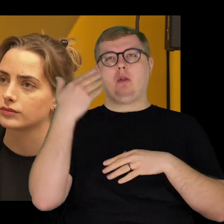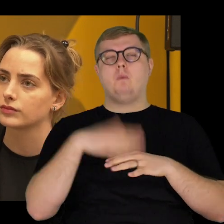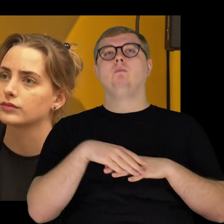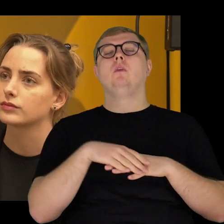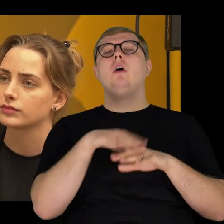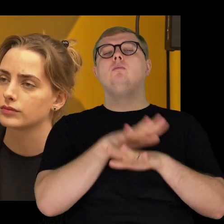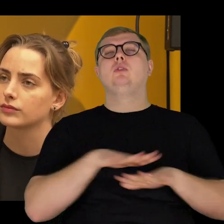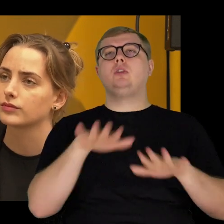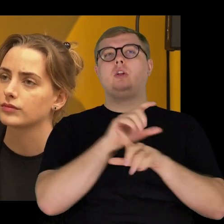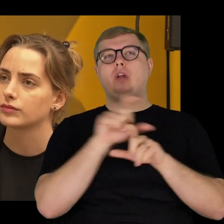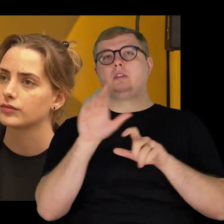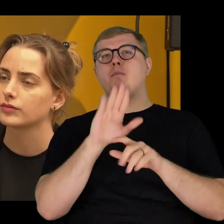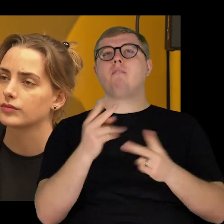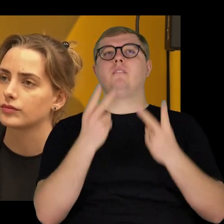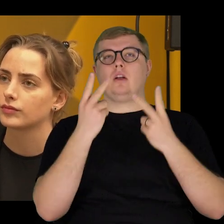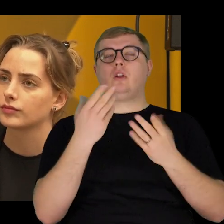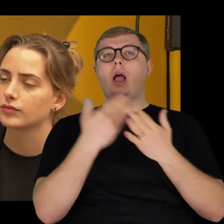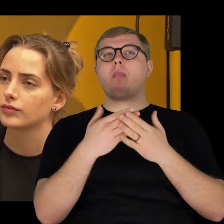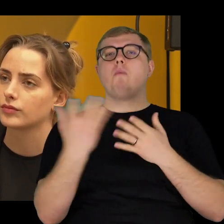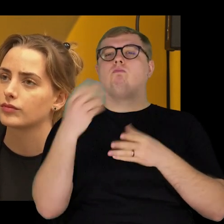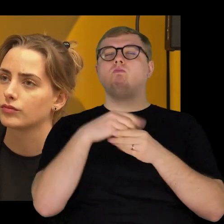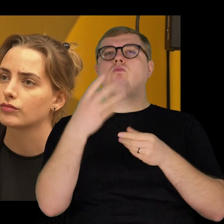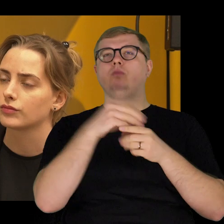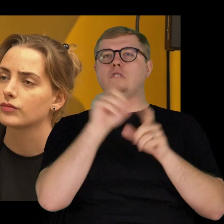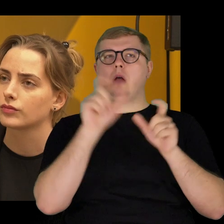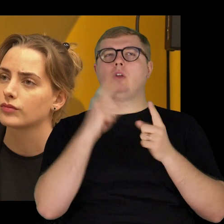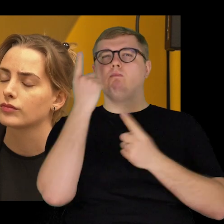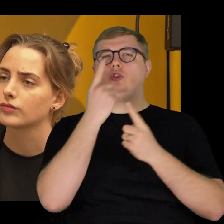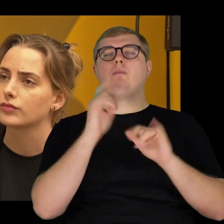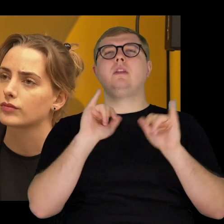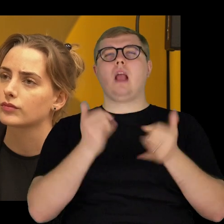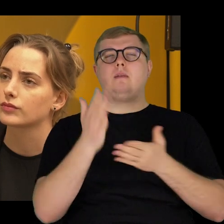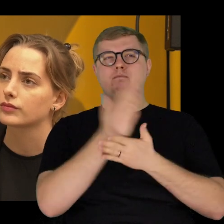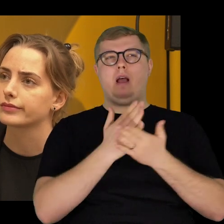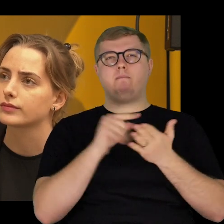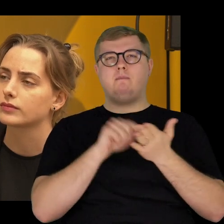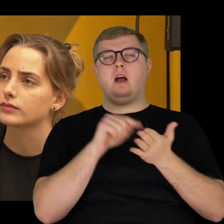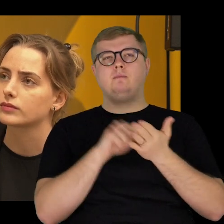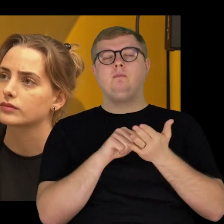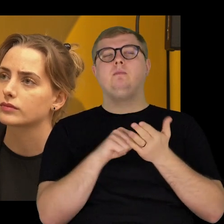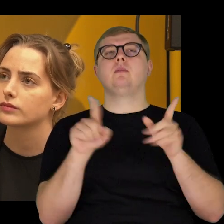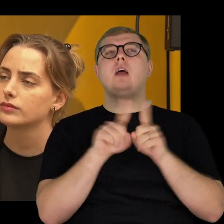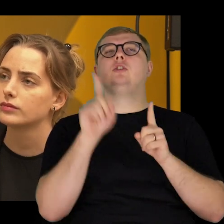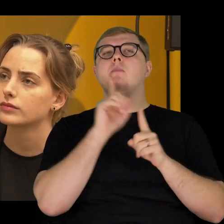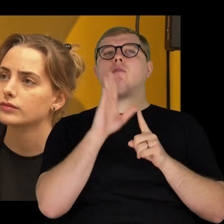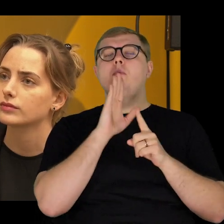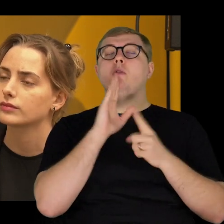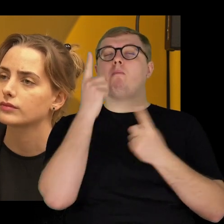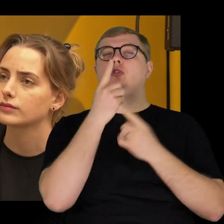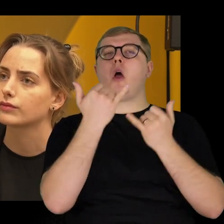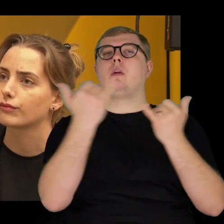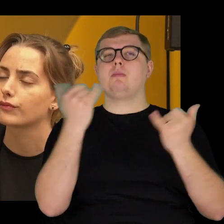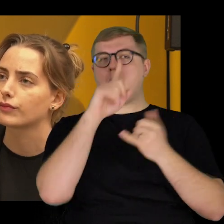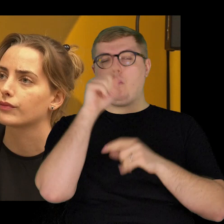try and think more about how we can include temporalities in mapping, and probably with a view to other digital